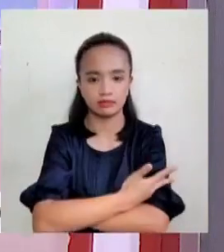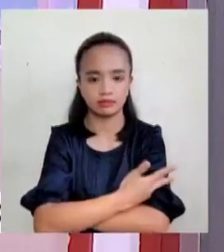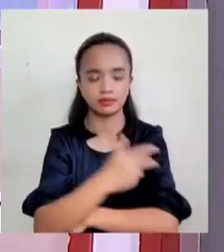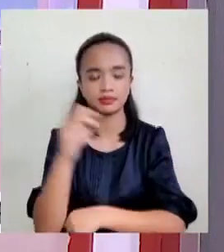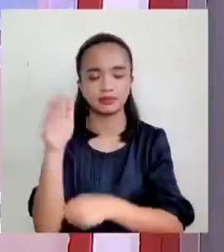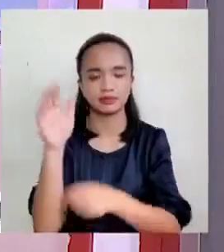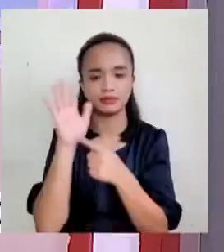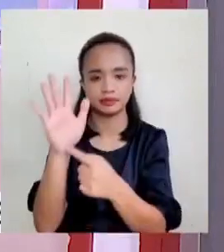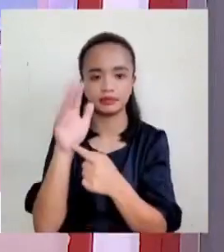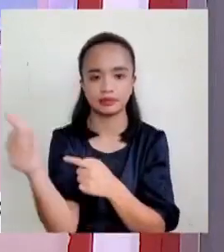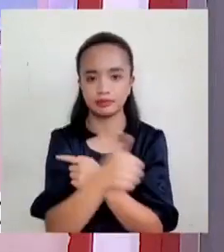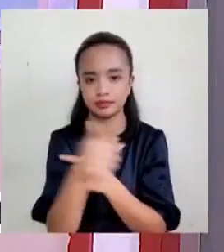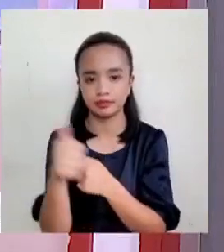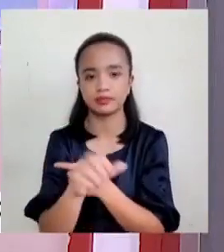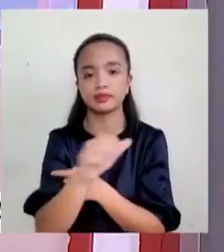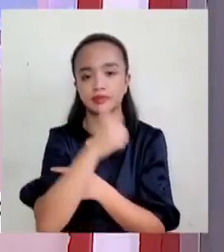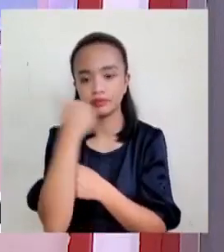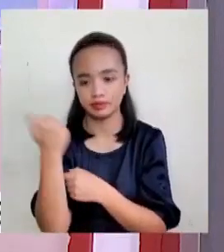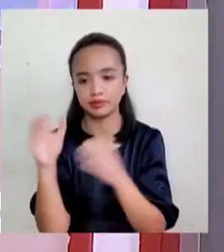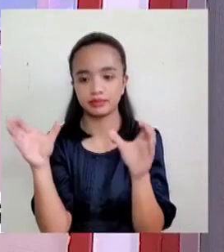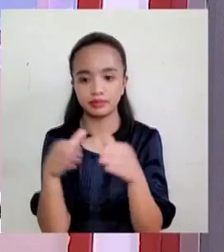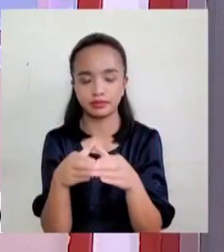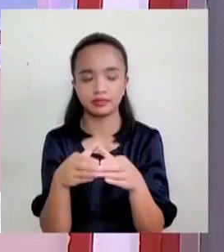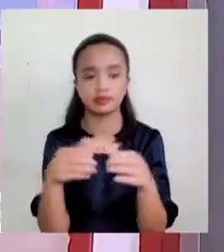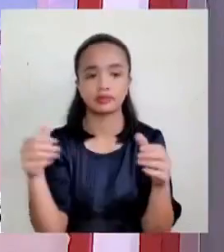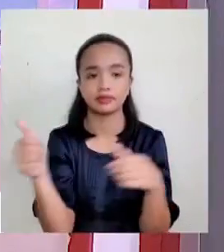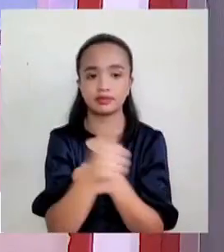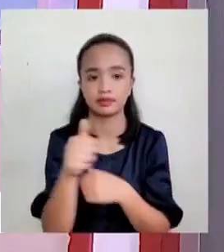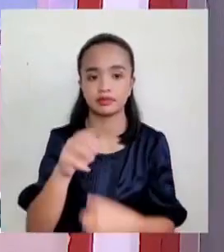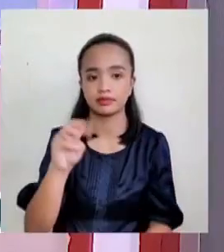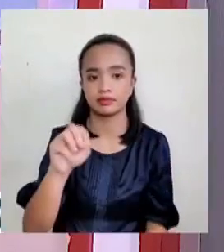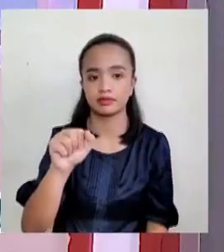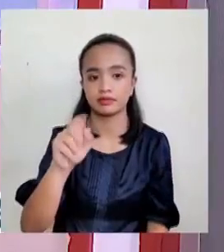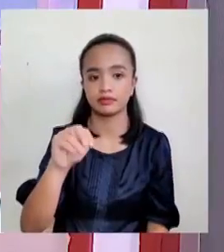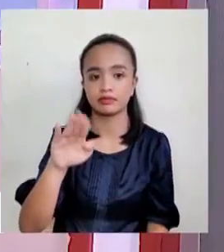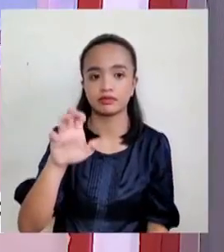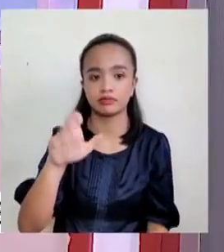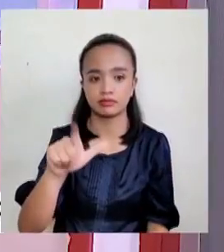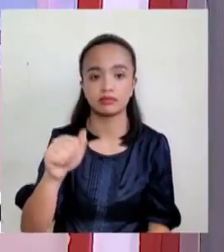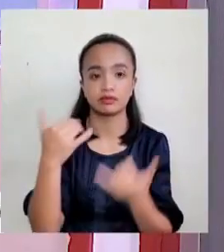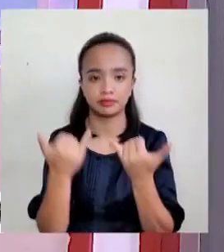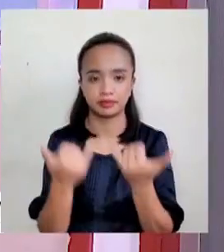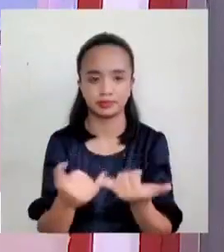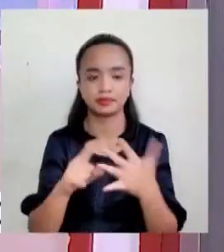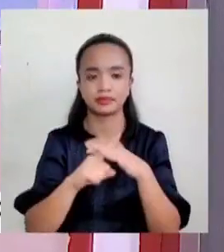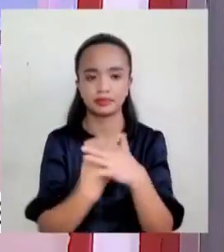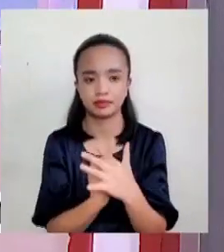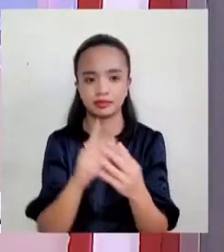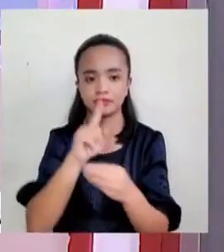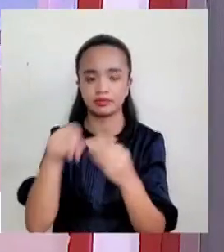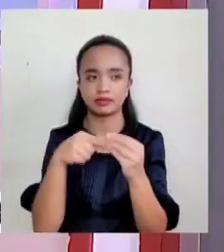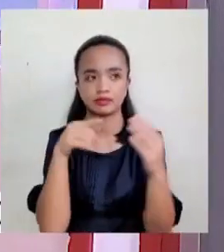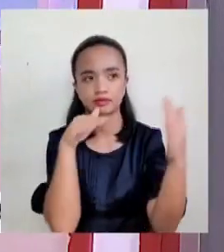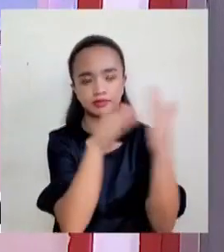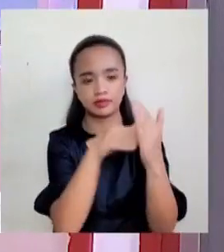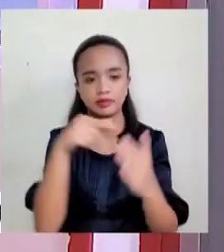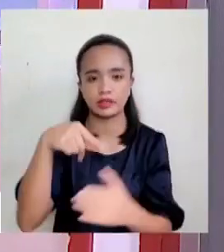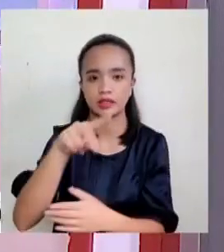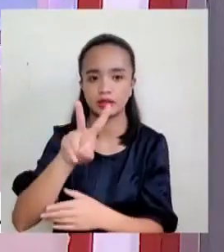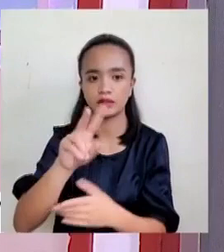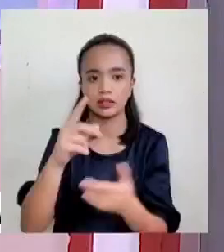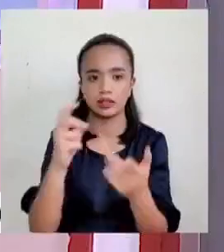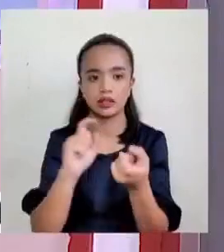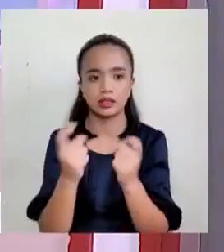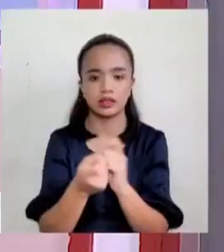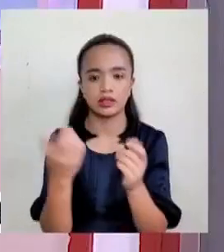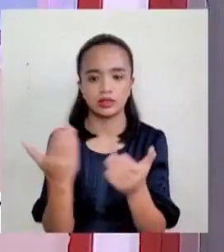strike. Meanwhile, another transport group, Manibela, kicks off its own protest action over government's PUV modernization program. Our very own Jackie